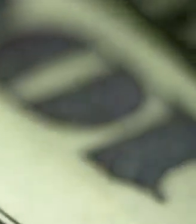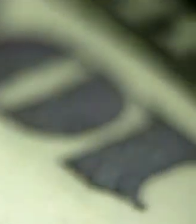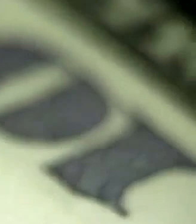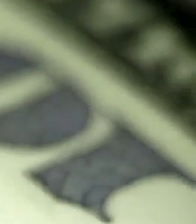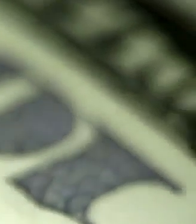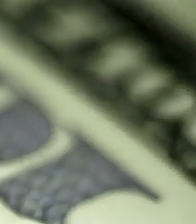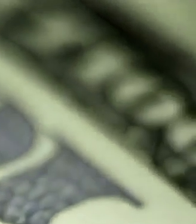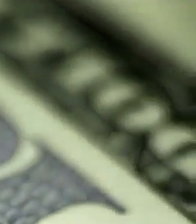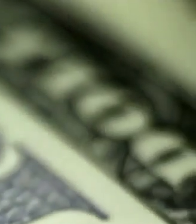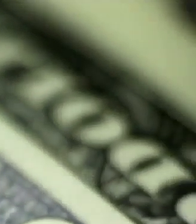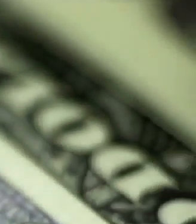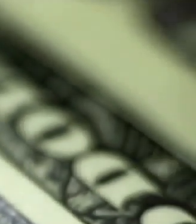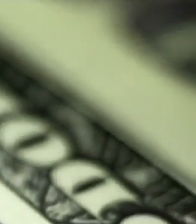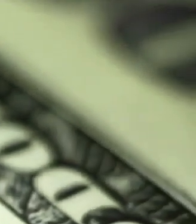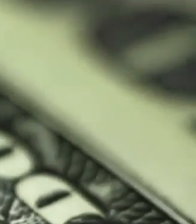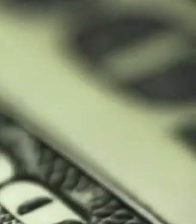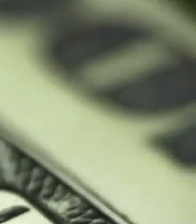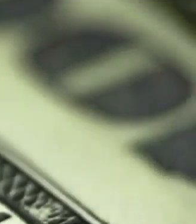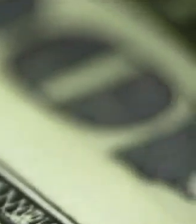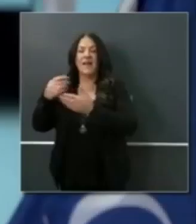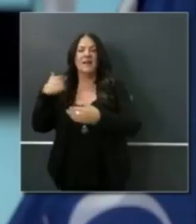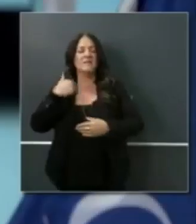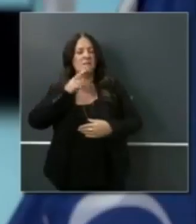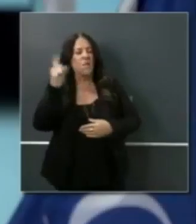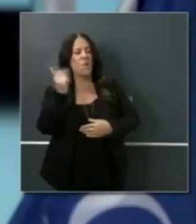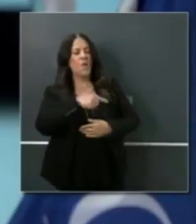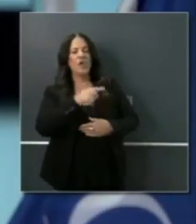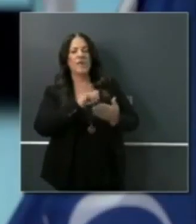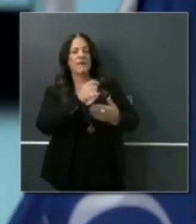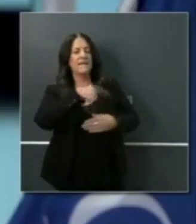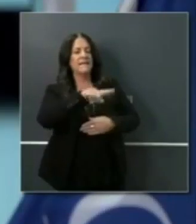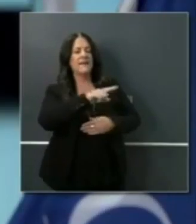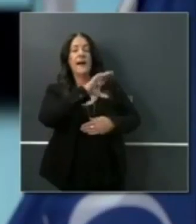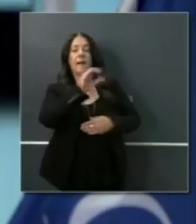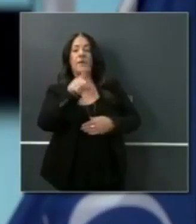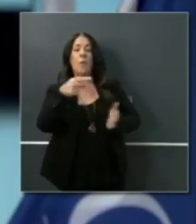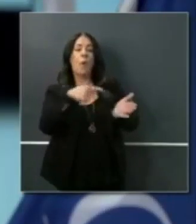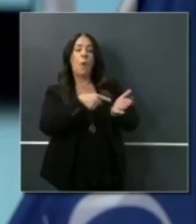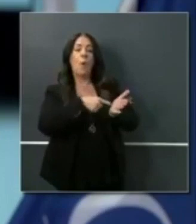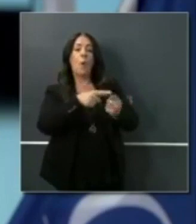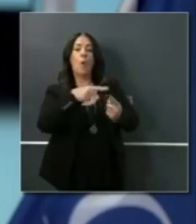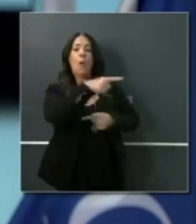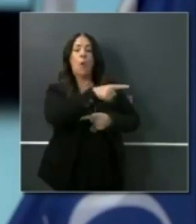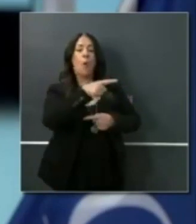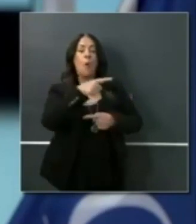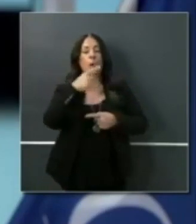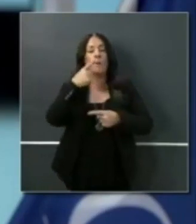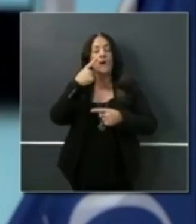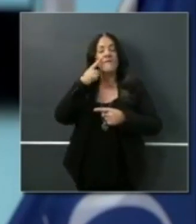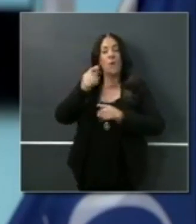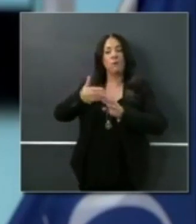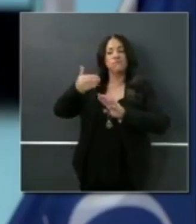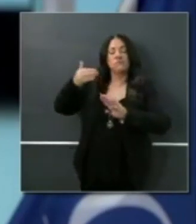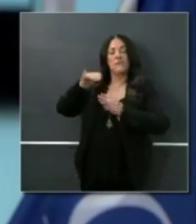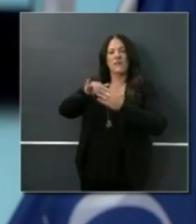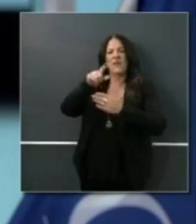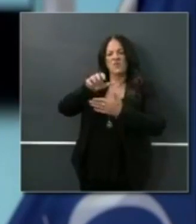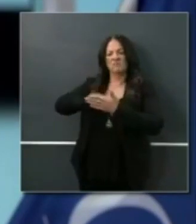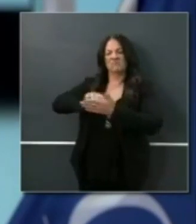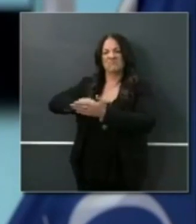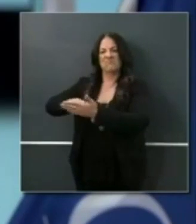that is no longer the case for funds acquired through the CARES Act. Governor Gavin Newsom signing the executive order late Thursday morning. It's also